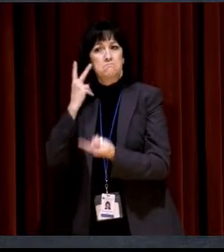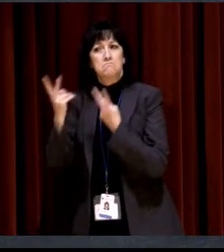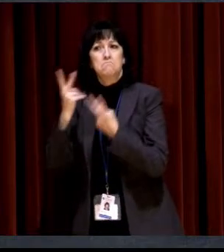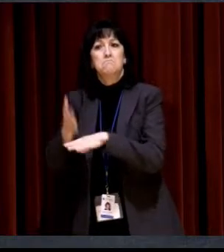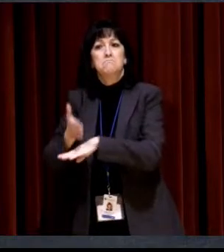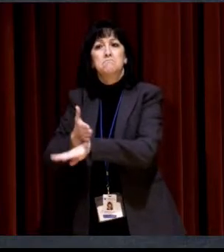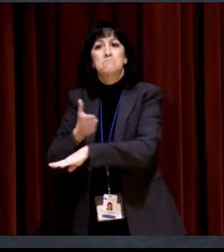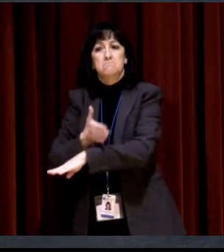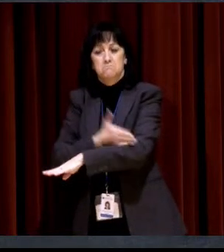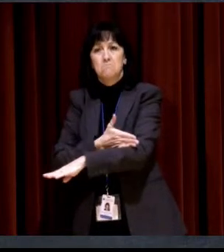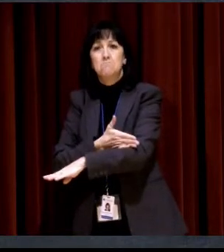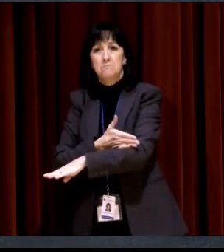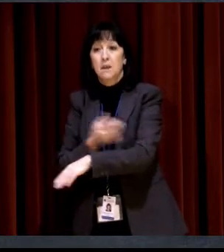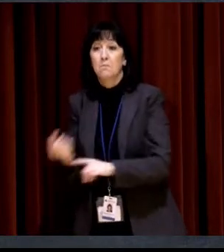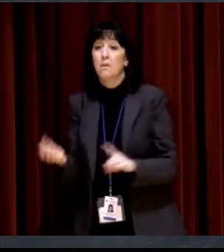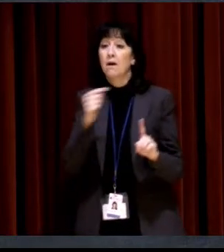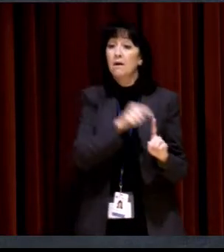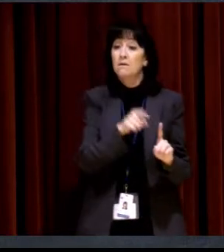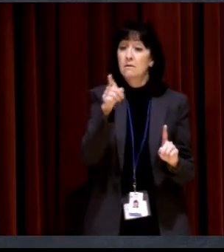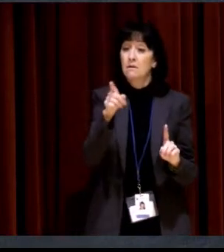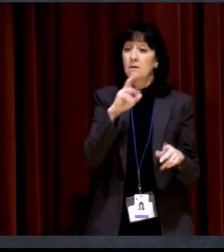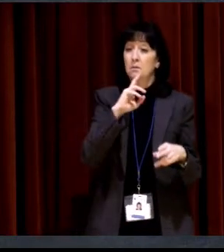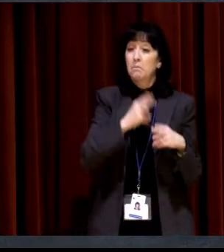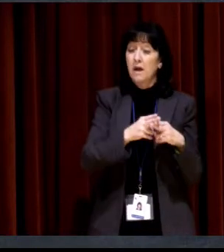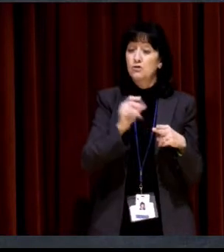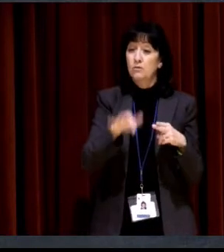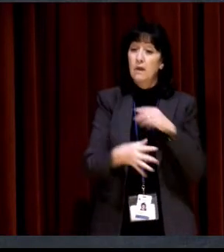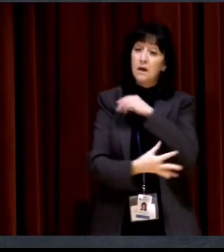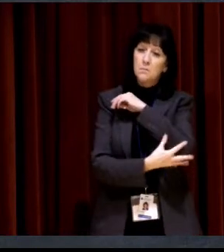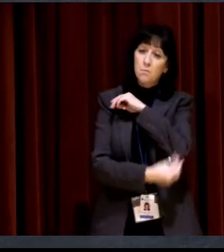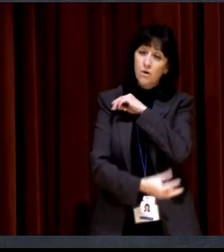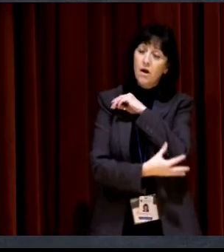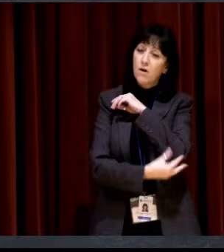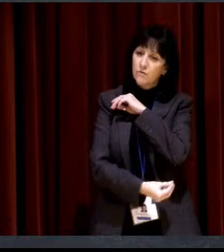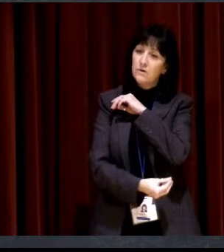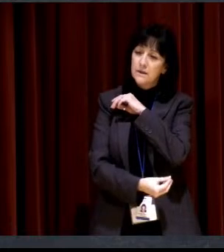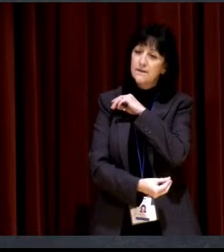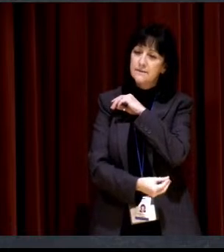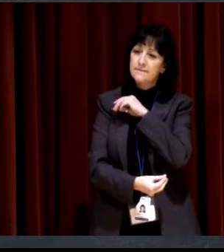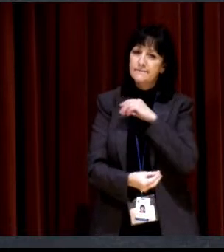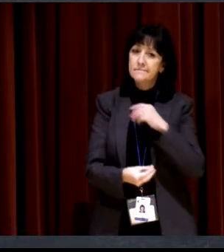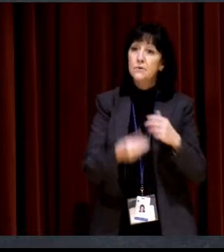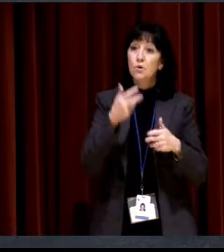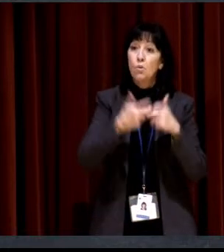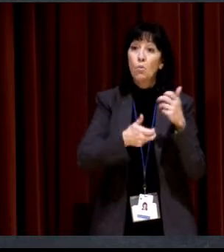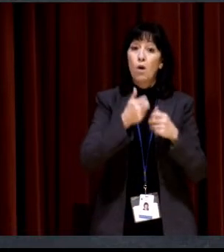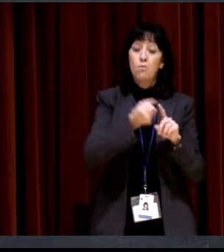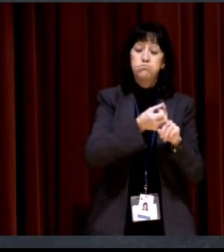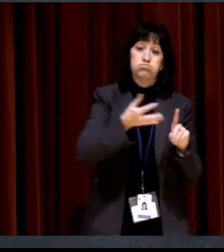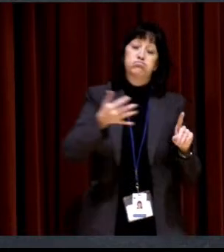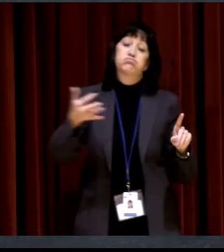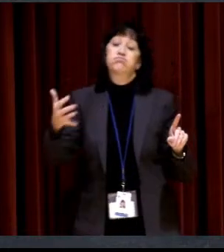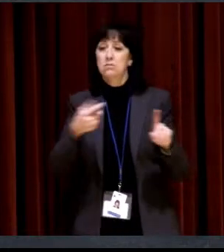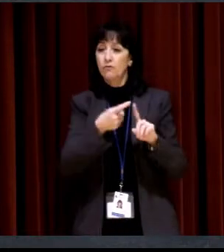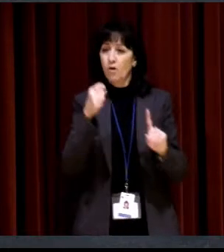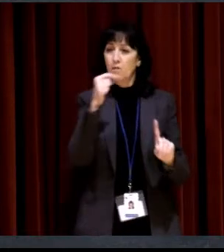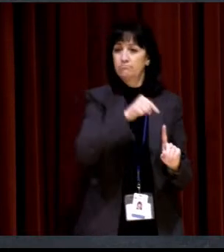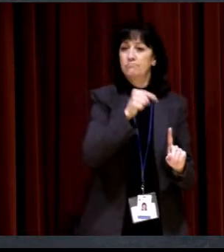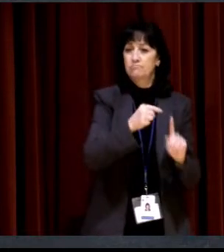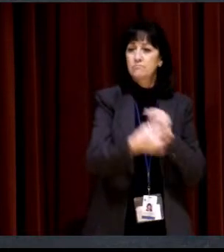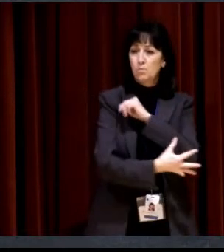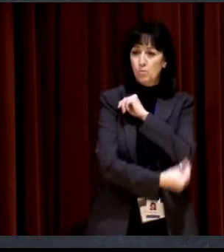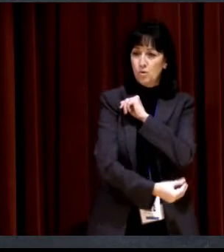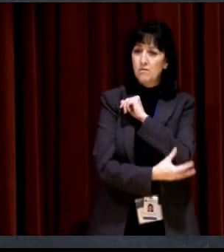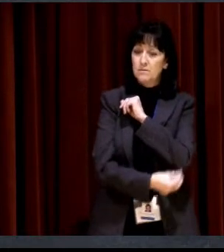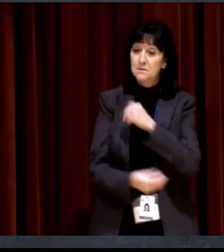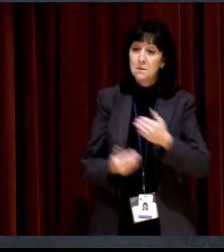about the issues around poverty, we have a unique opportunity right now with the federal ARPA money coming